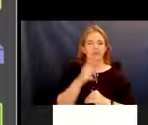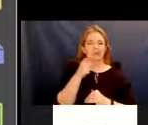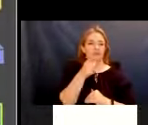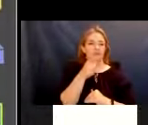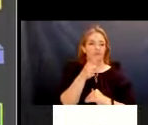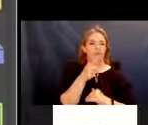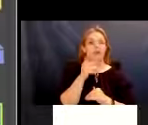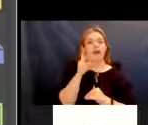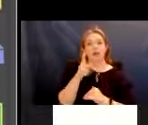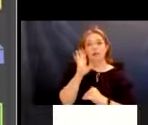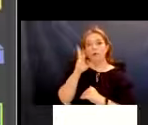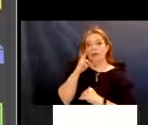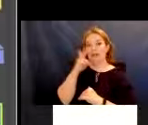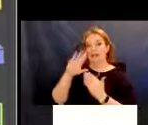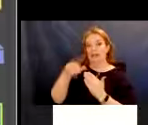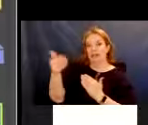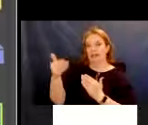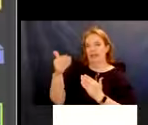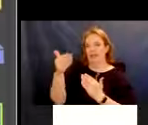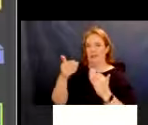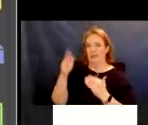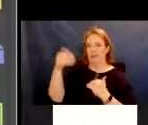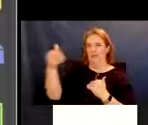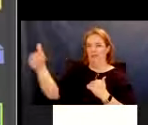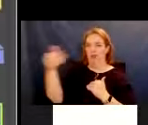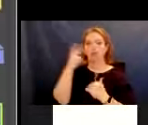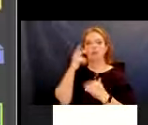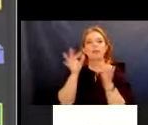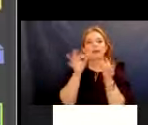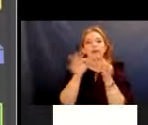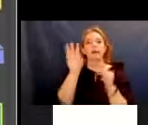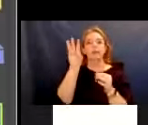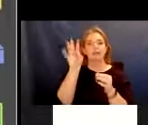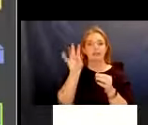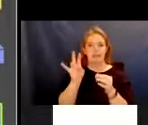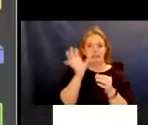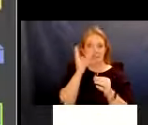a variation between lines 6 and 7, right here where the